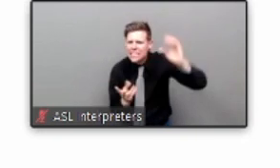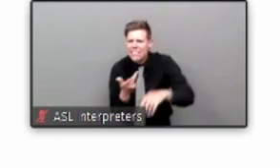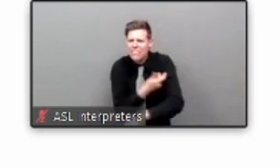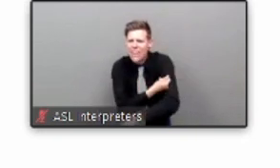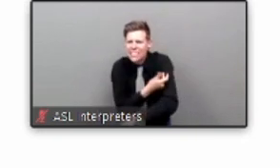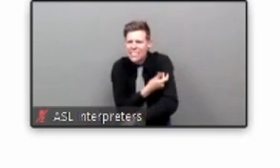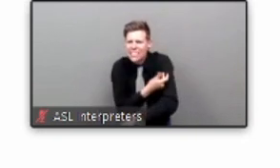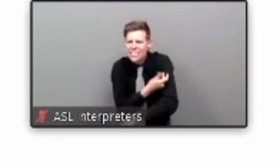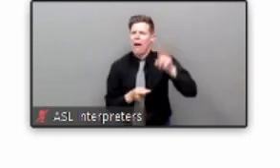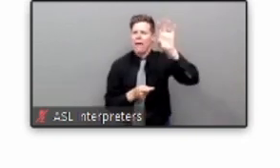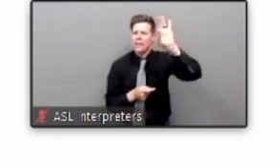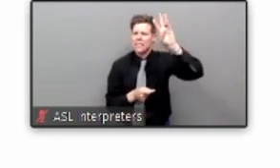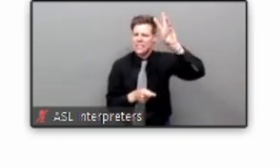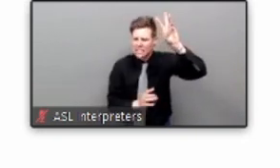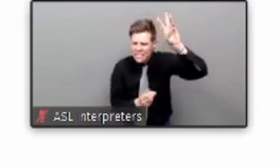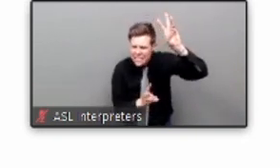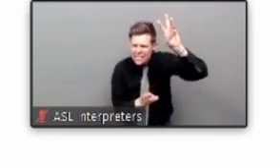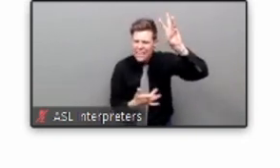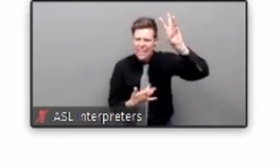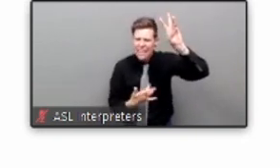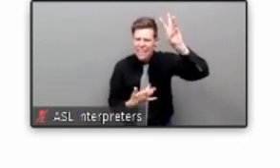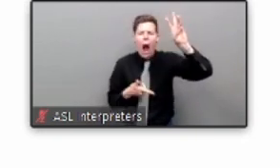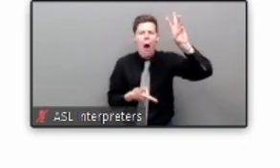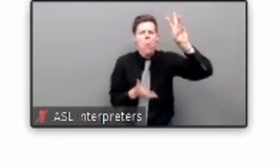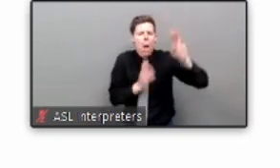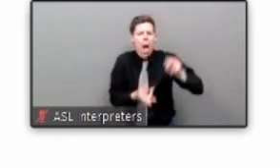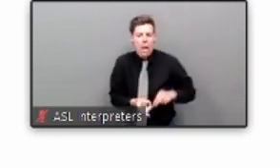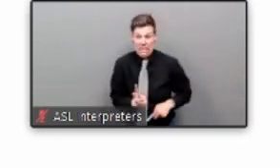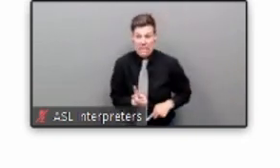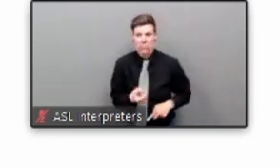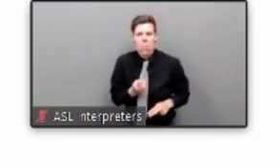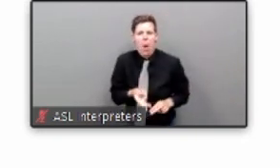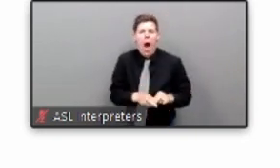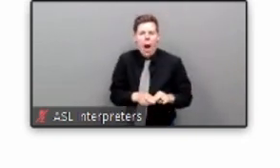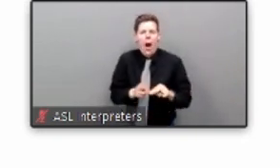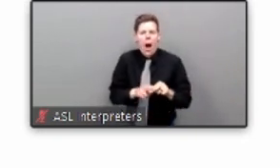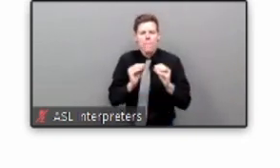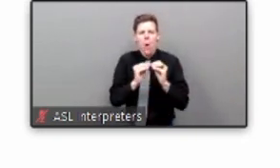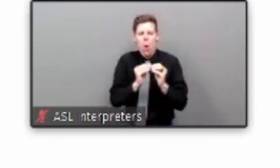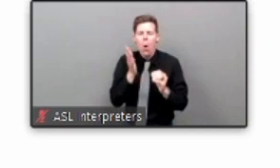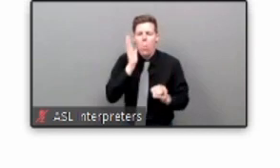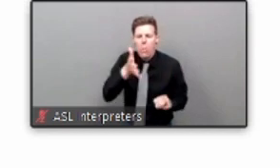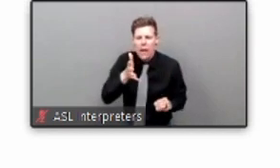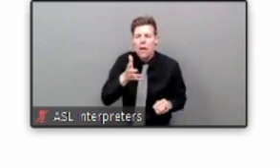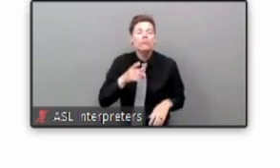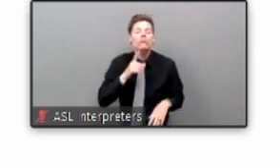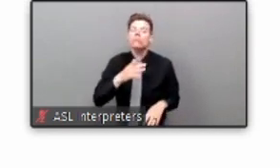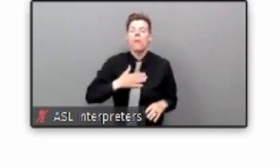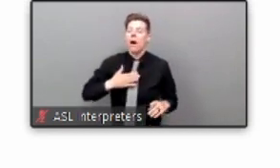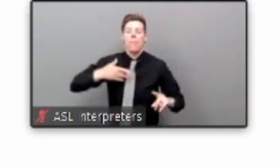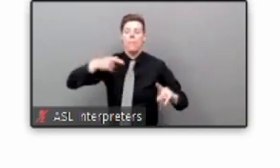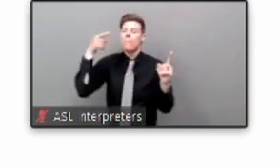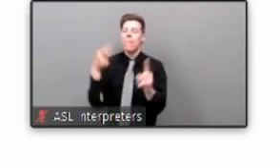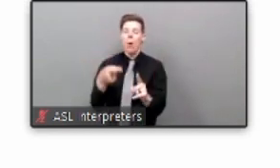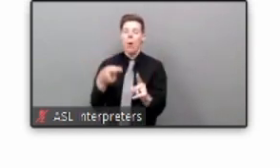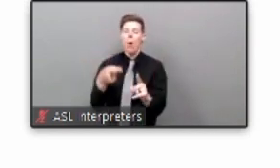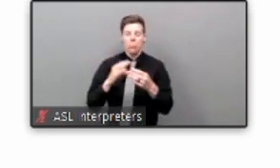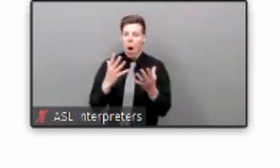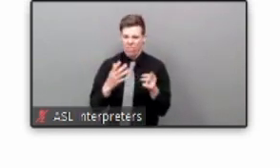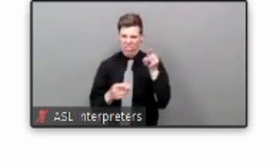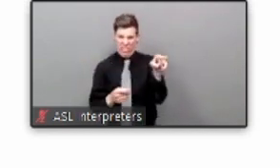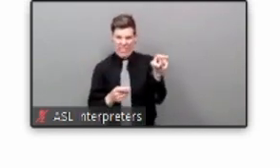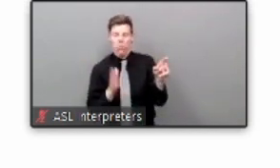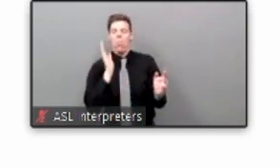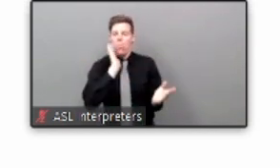June 30th for the duration, but you can still get this data. And I know the governor's had conversations with mayors and